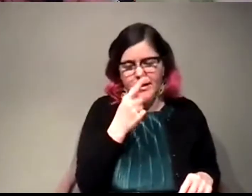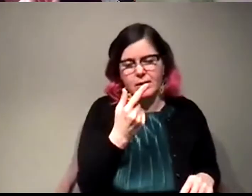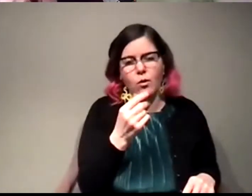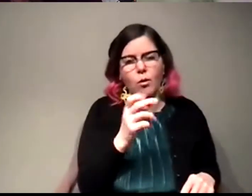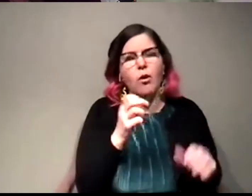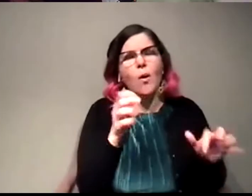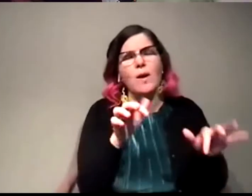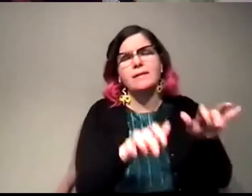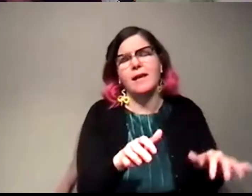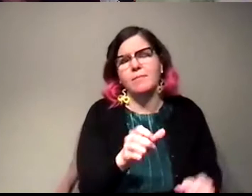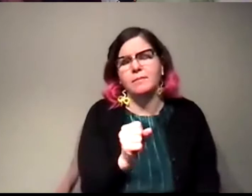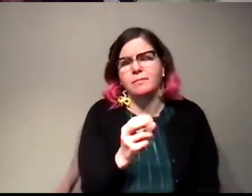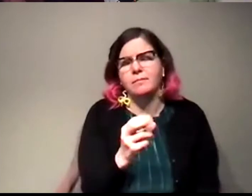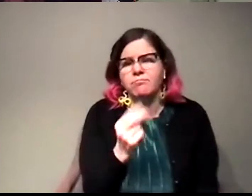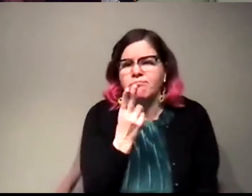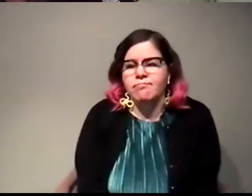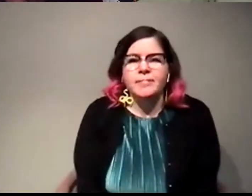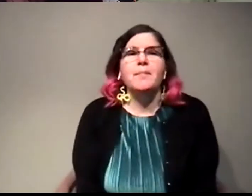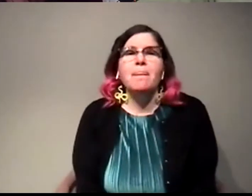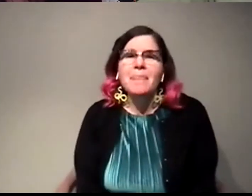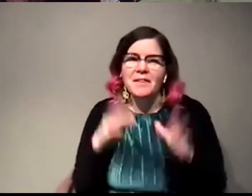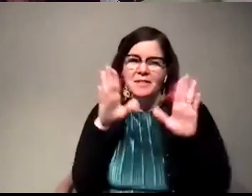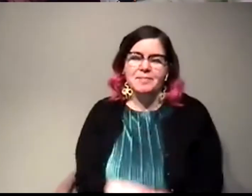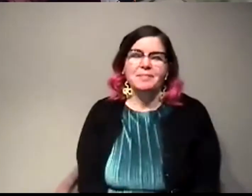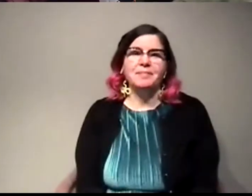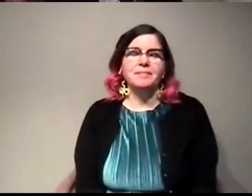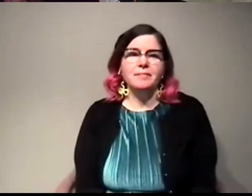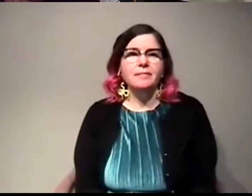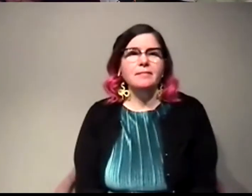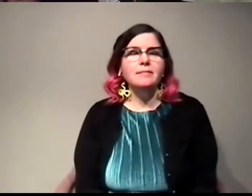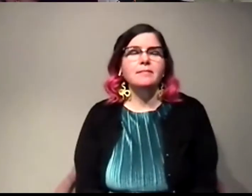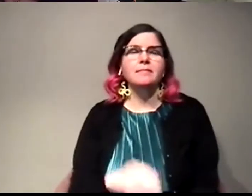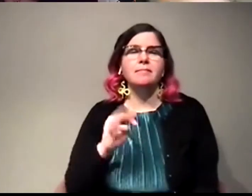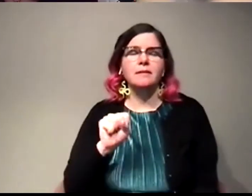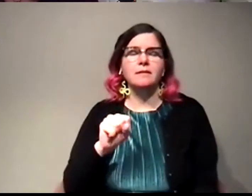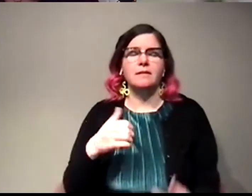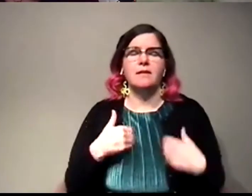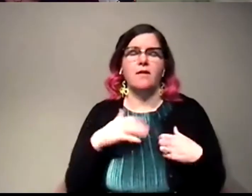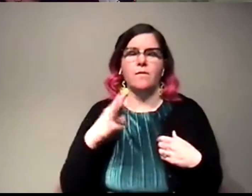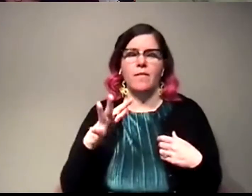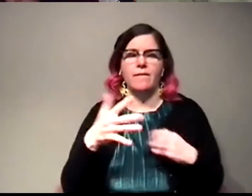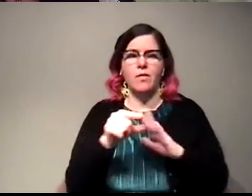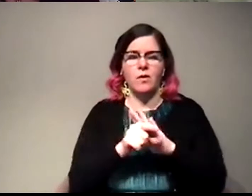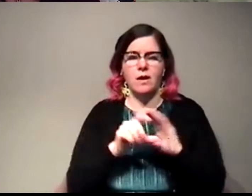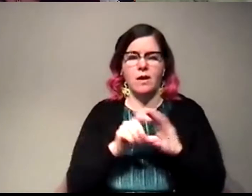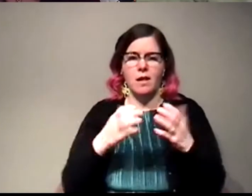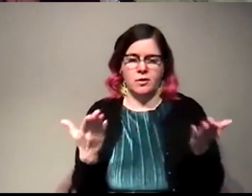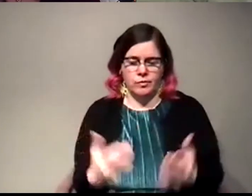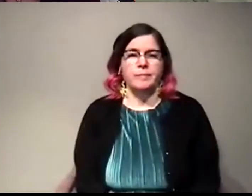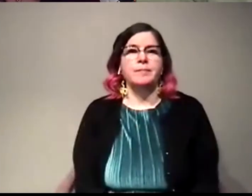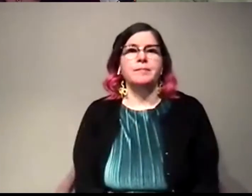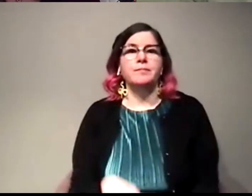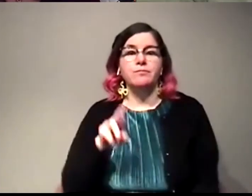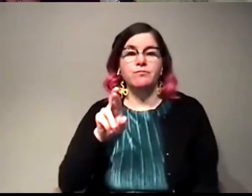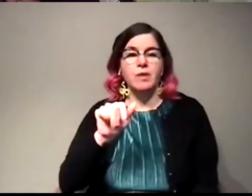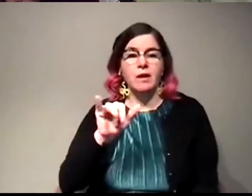just, oh my God, they're so cute. That's awesome. Mrs. Young's fourth and fifth grade class is here. And Rayanne would like to